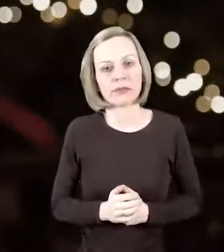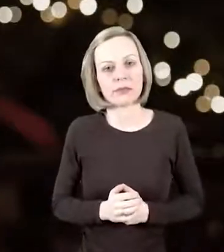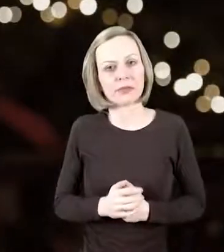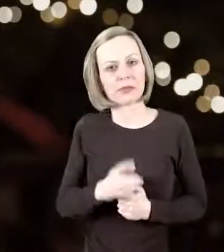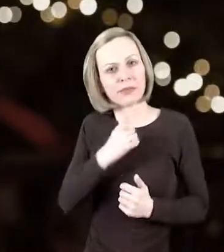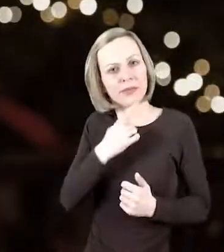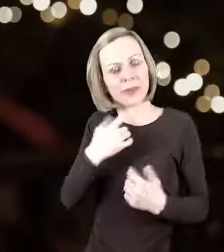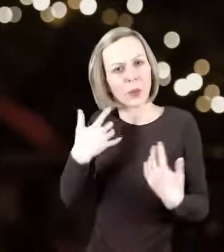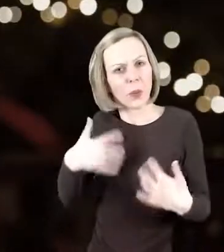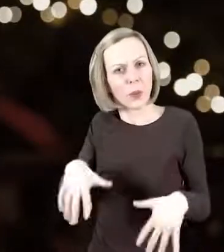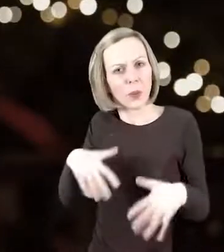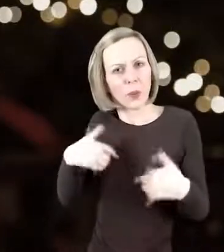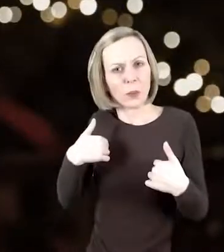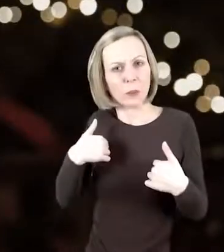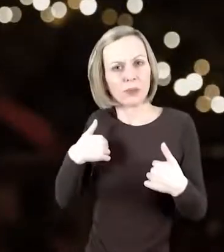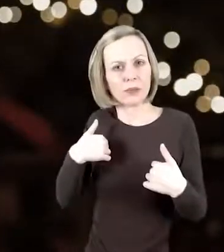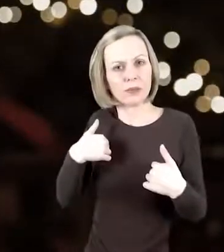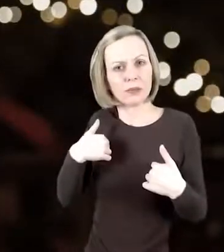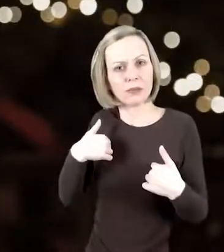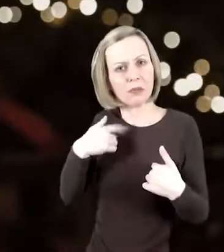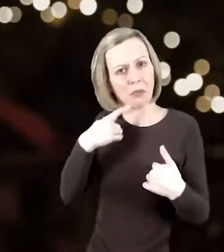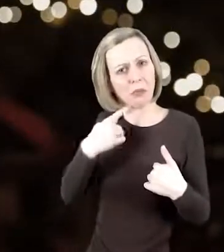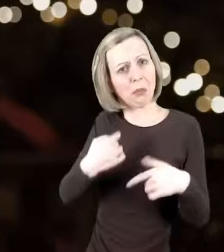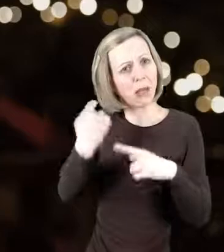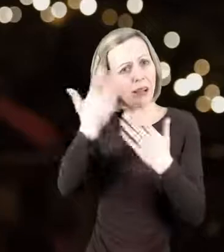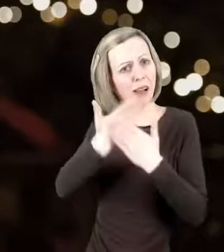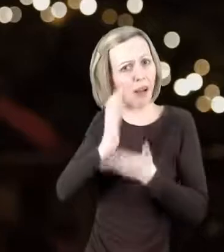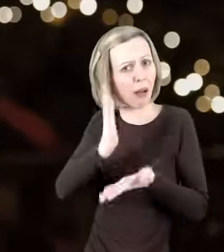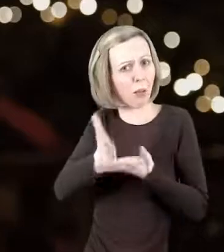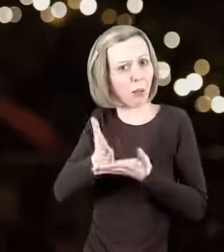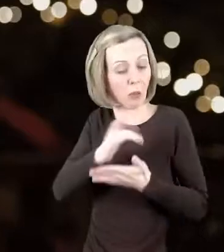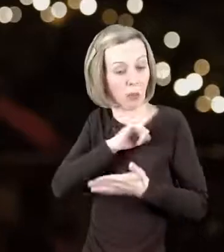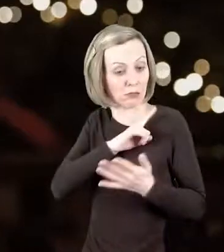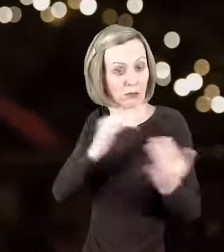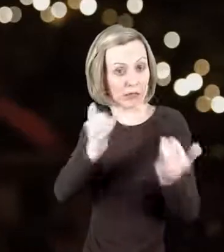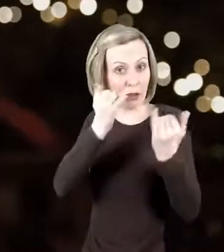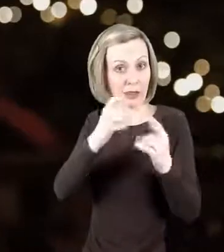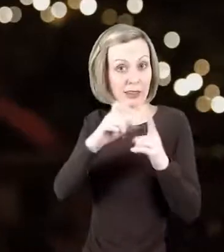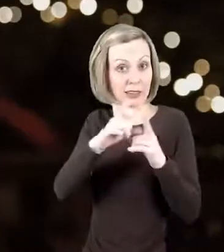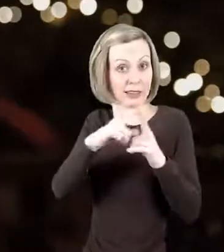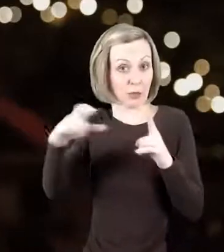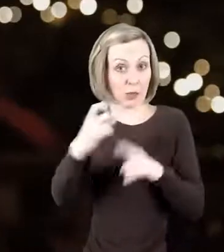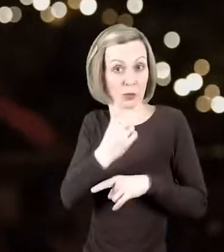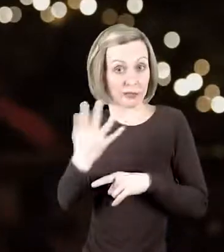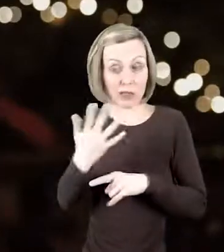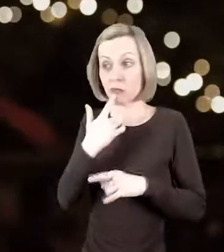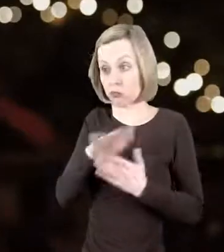What do we do about it? Because, yes, we celebrated on December the 25th, and